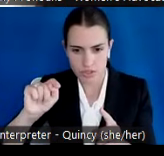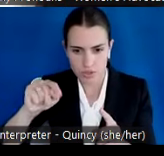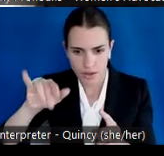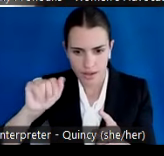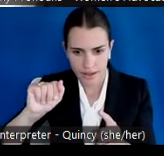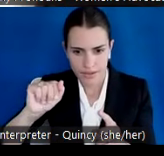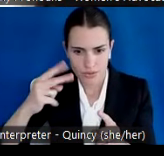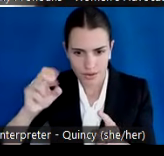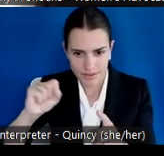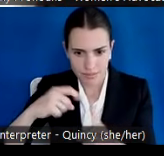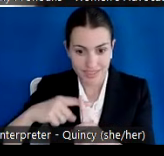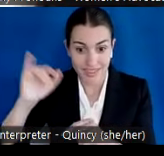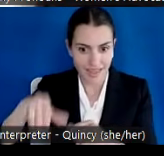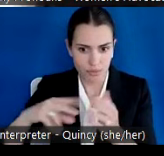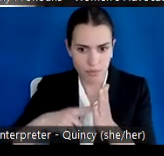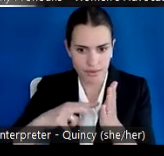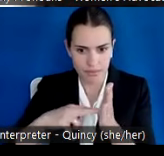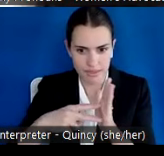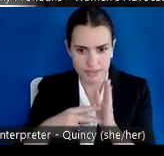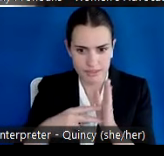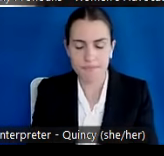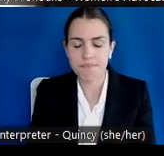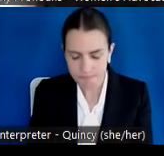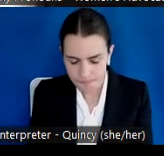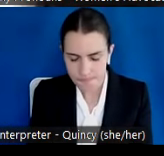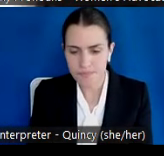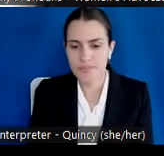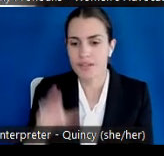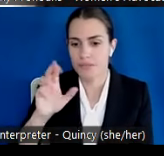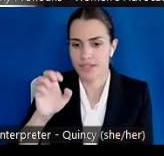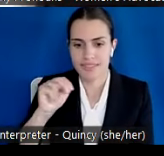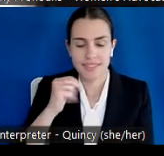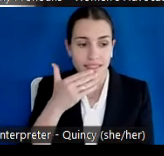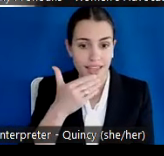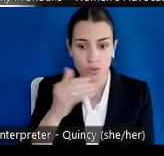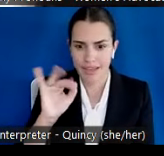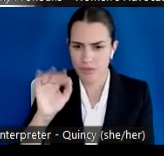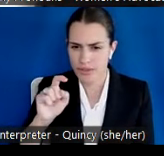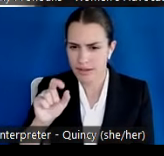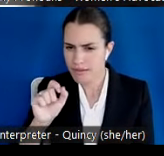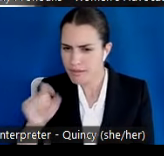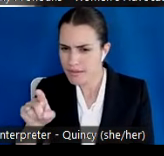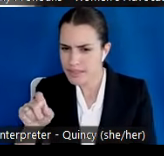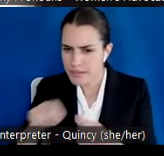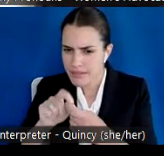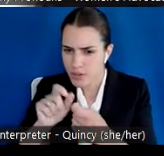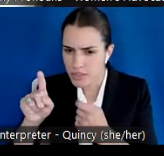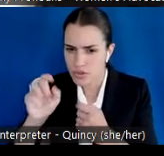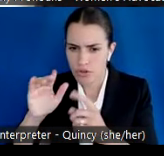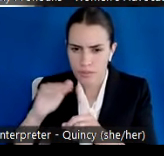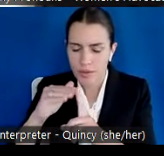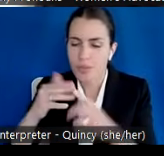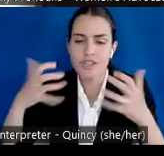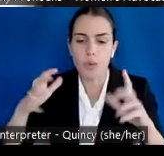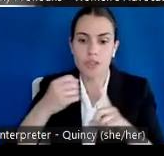Thanks, Ian. If you have any specific questions or need any reminders throughout, you're welcome to send that in the chat, but we didn't want to harp on this